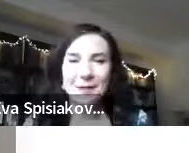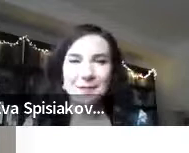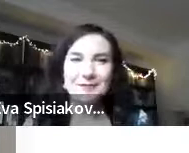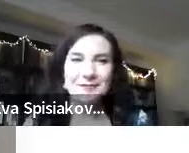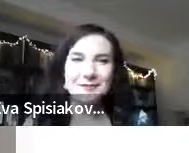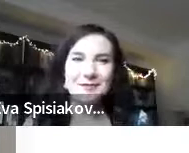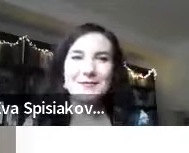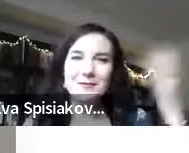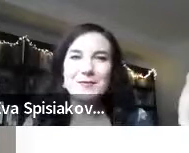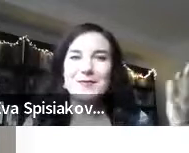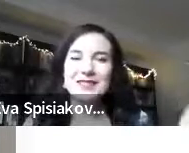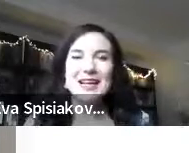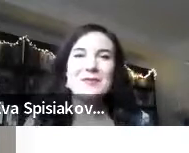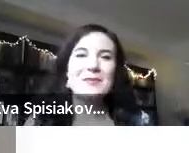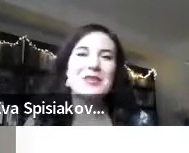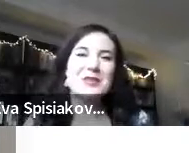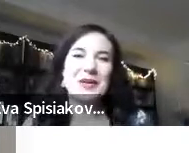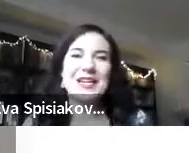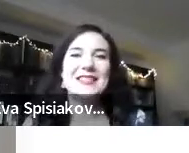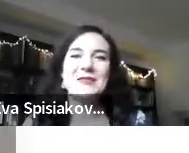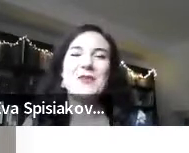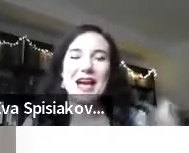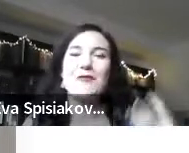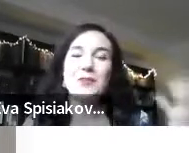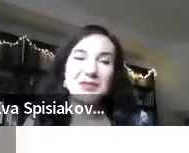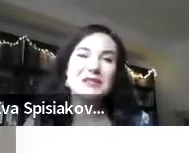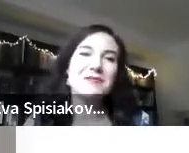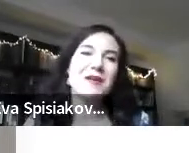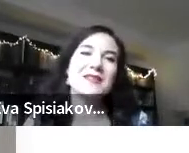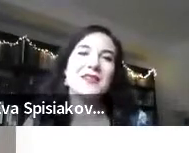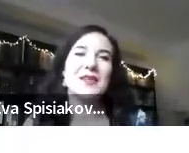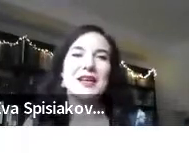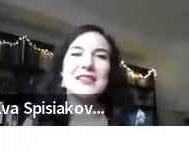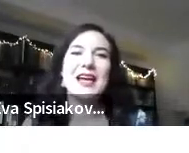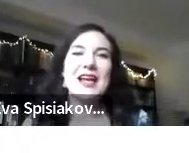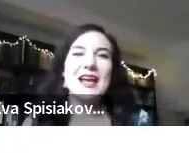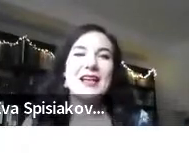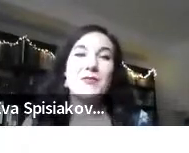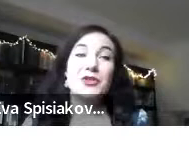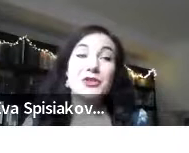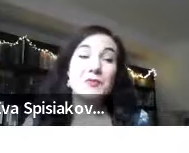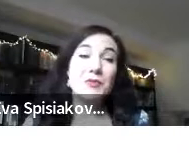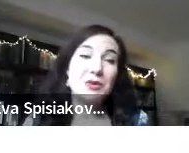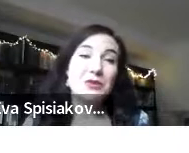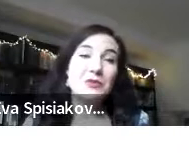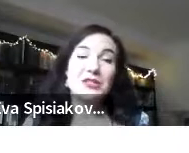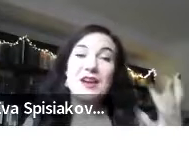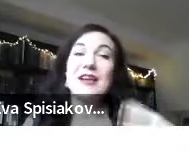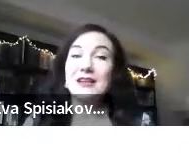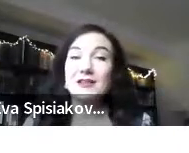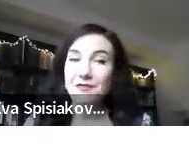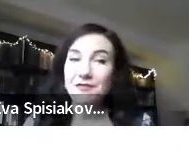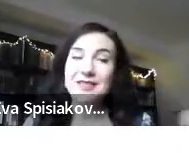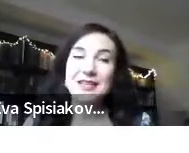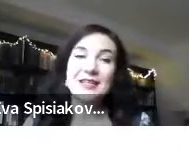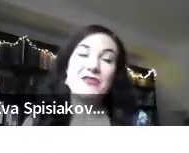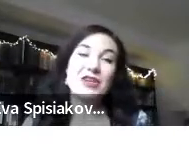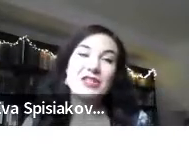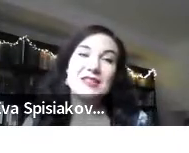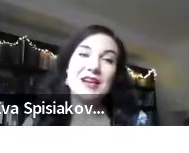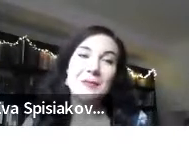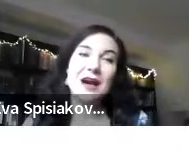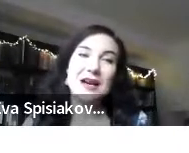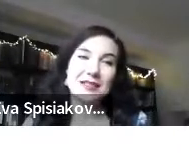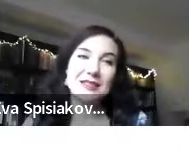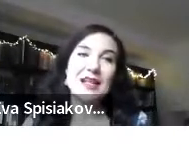at telling people stories, and we have positive ones. So there is the Washington Post, which is very clearly referencing